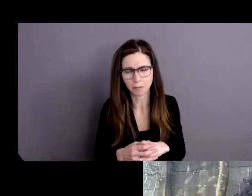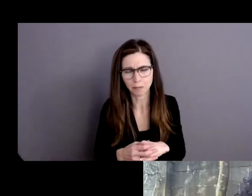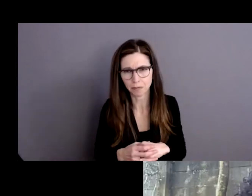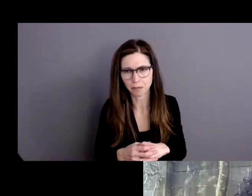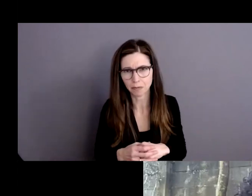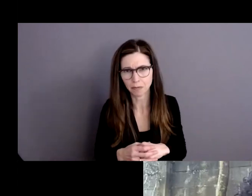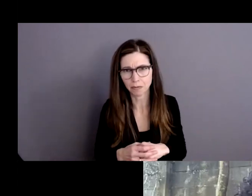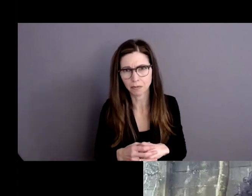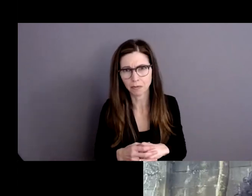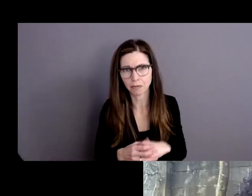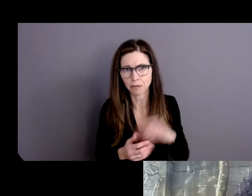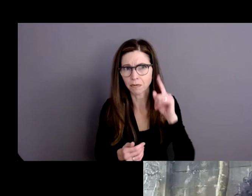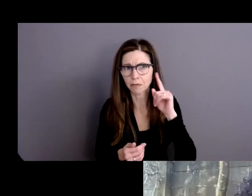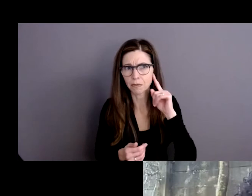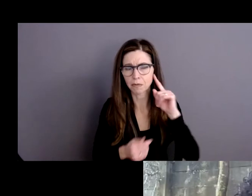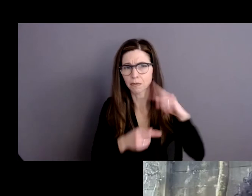up.